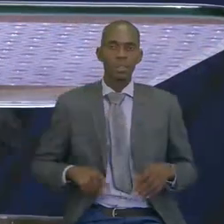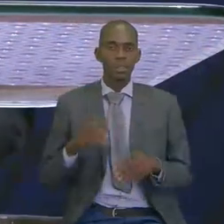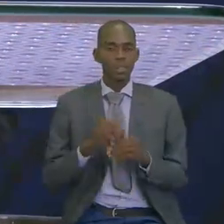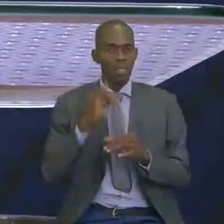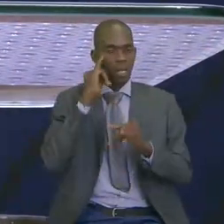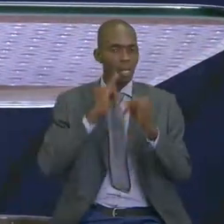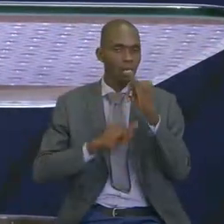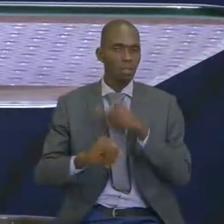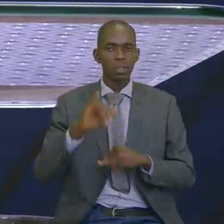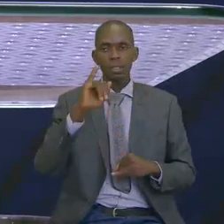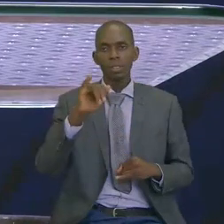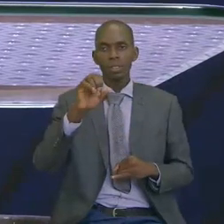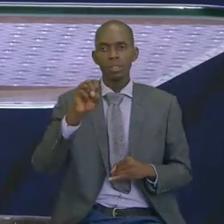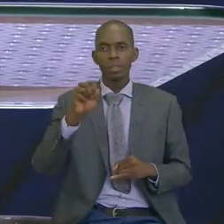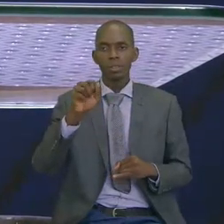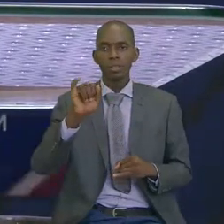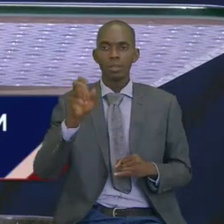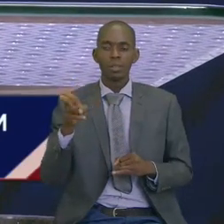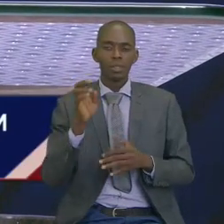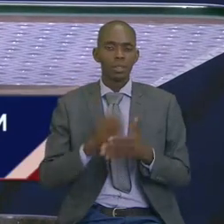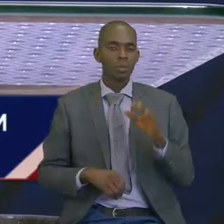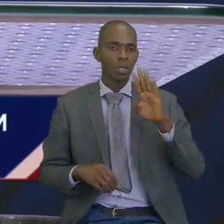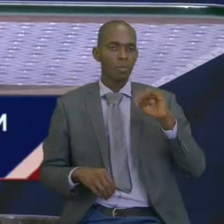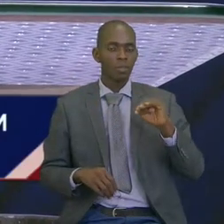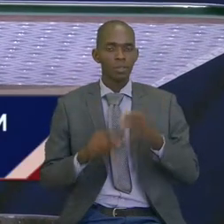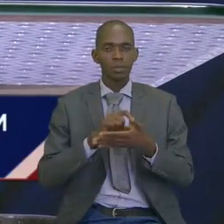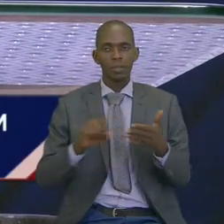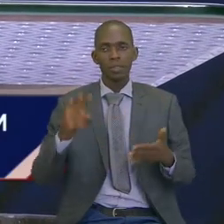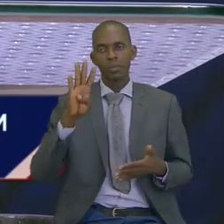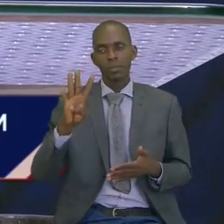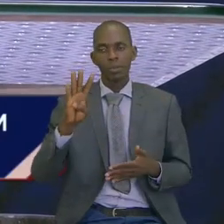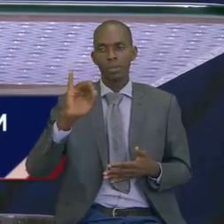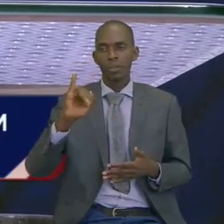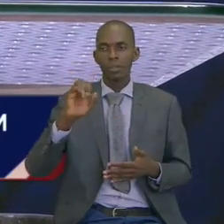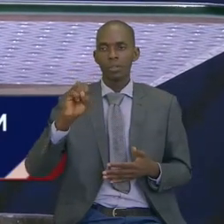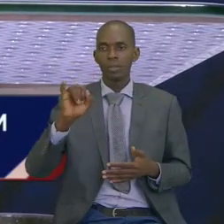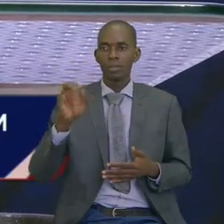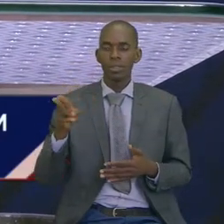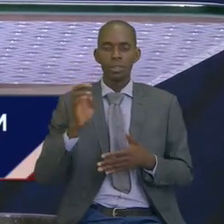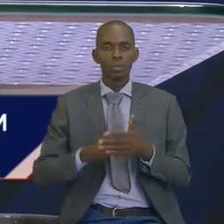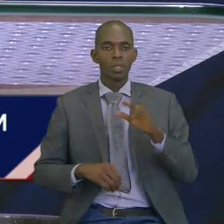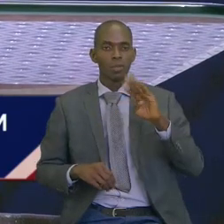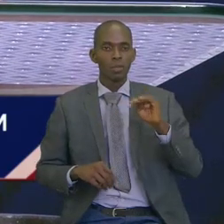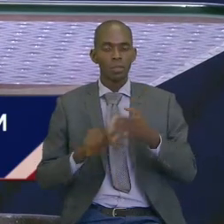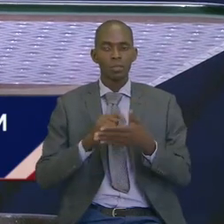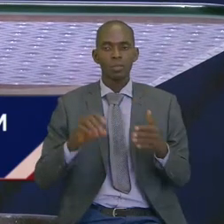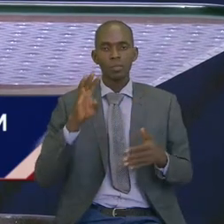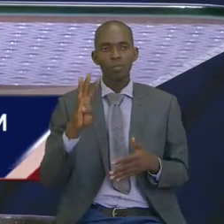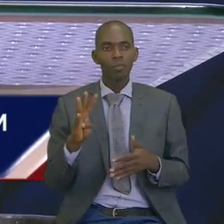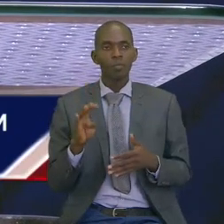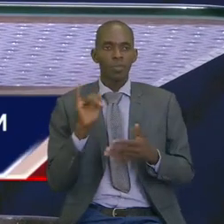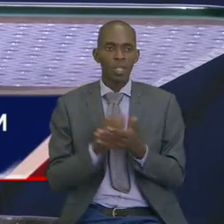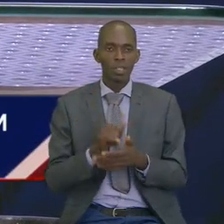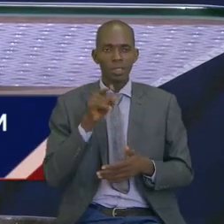chapter 14, and we're reading from verse 4. Isaiah chapter 14, we're looking at verse 4, that